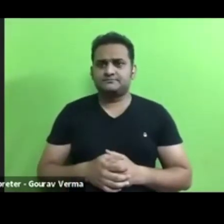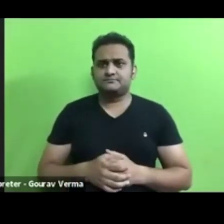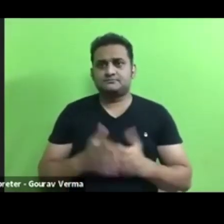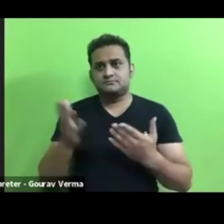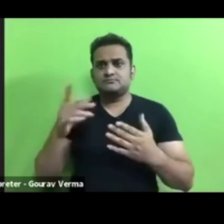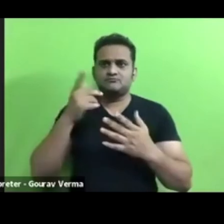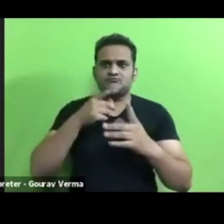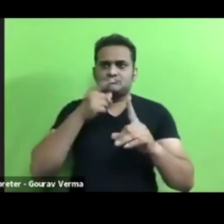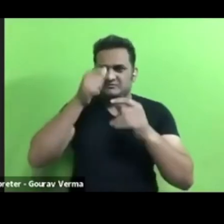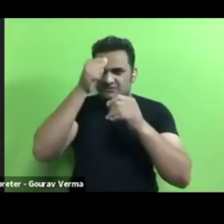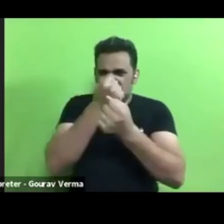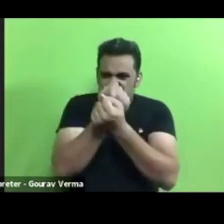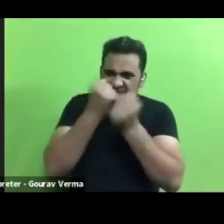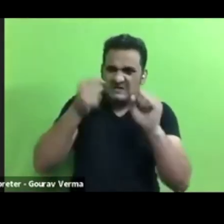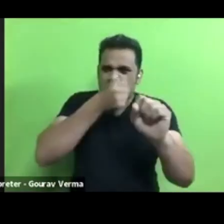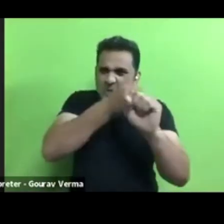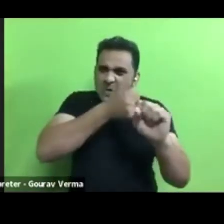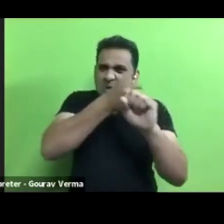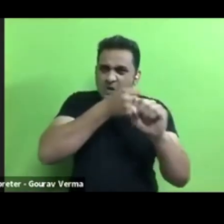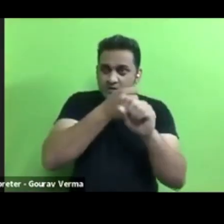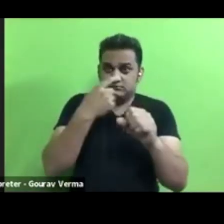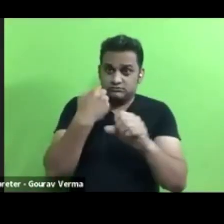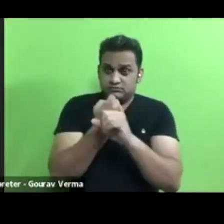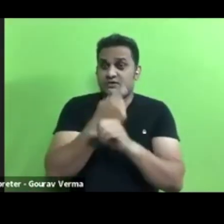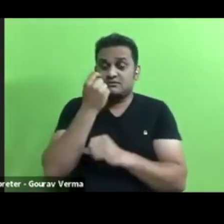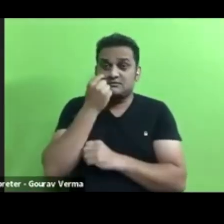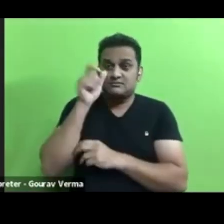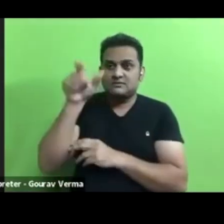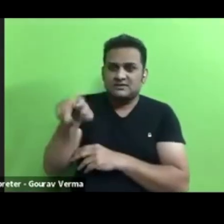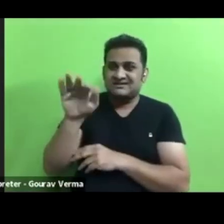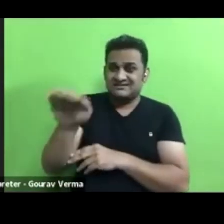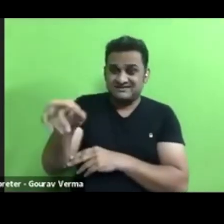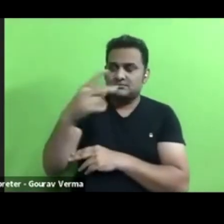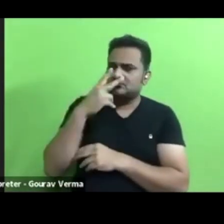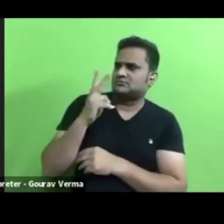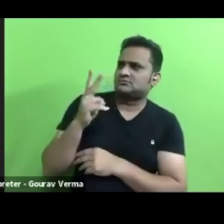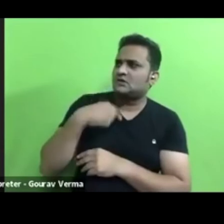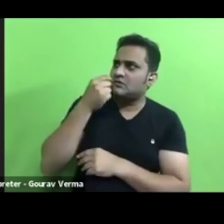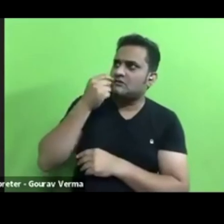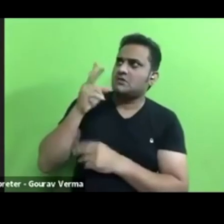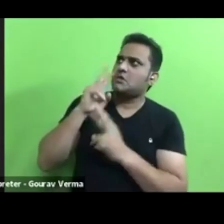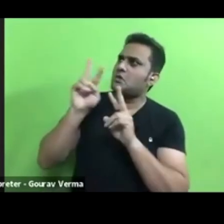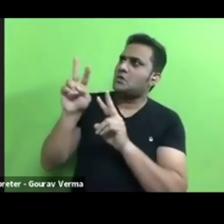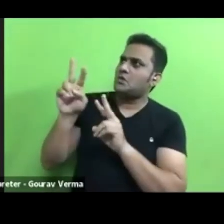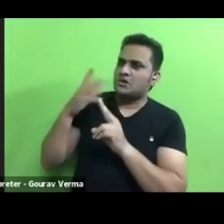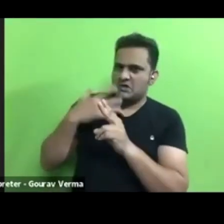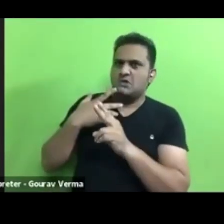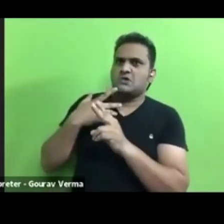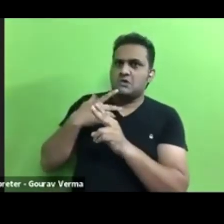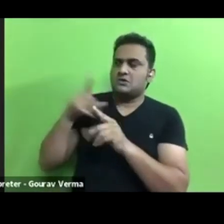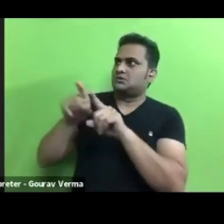for the independence, this young man saw his father and, of course, wanted to grow up under his